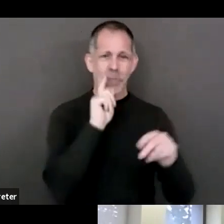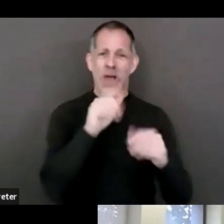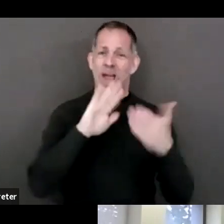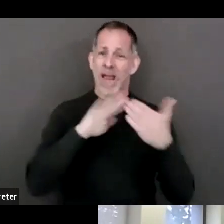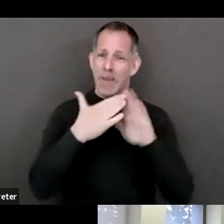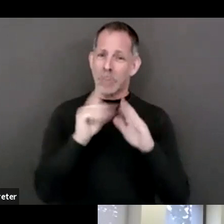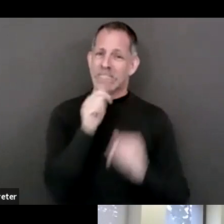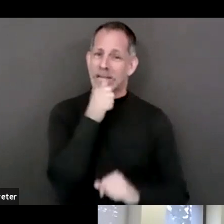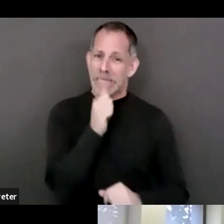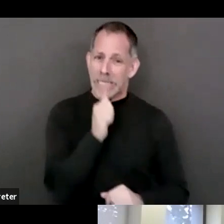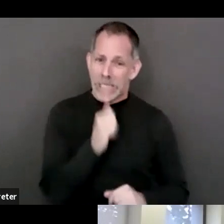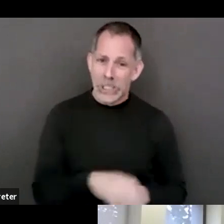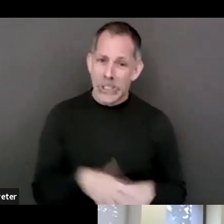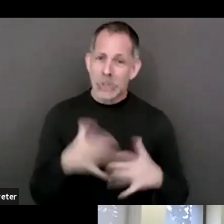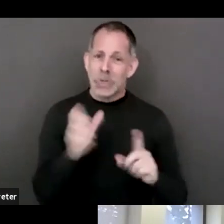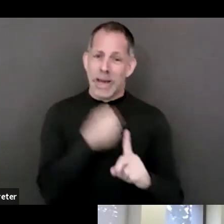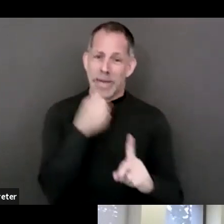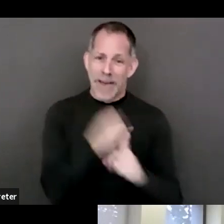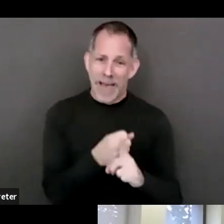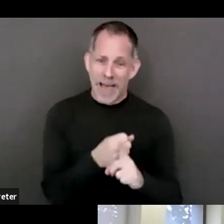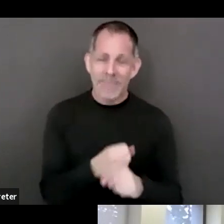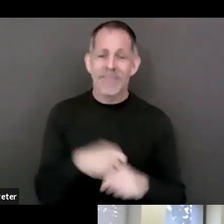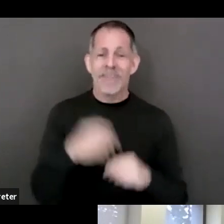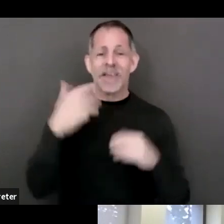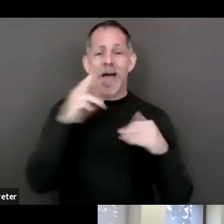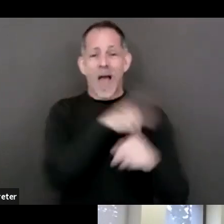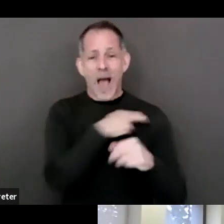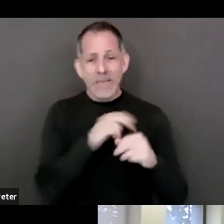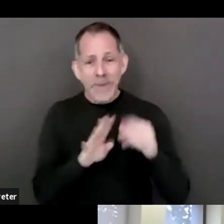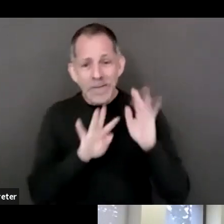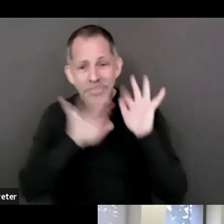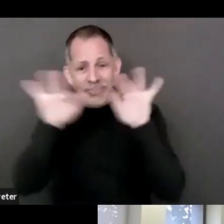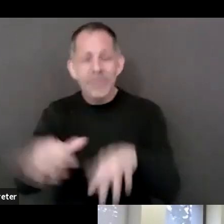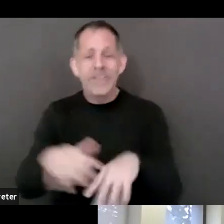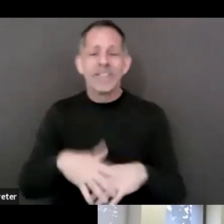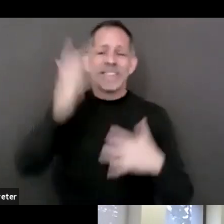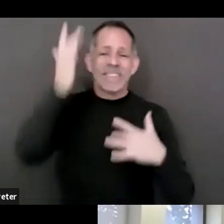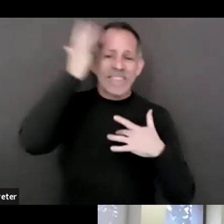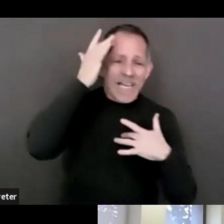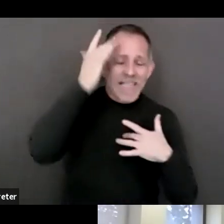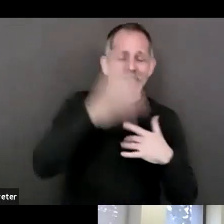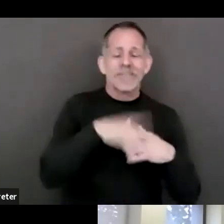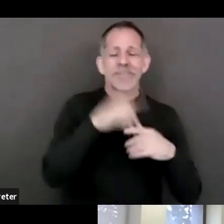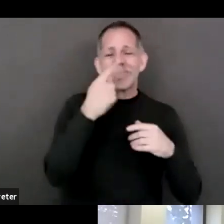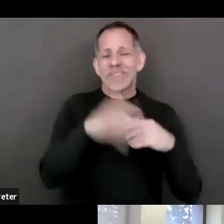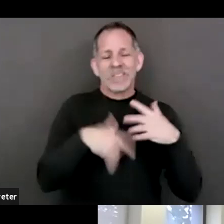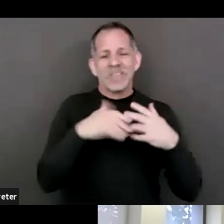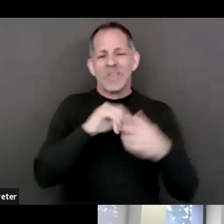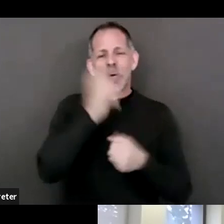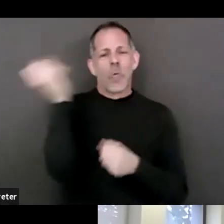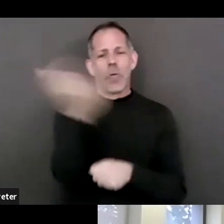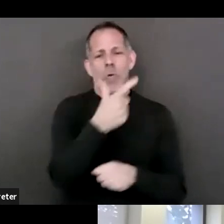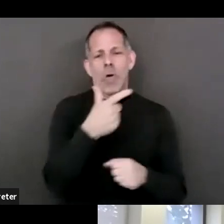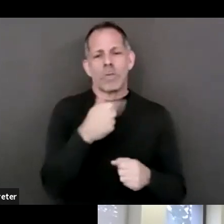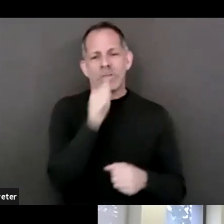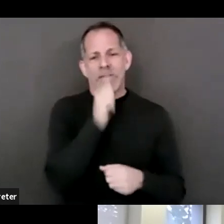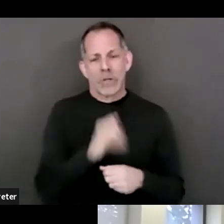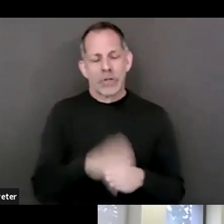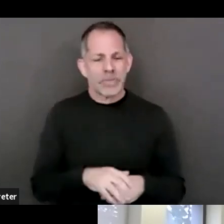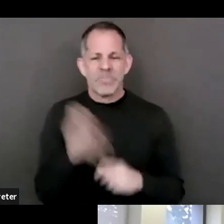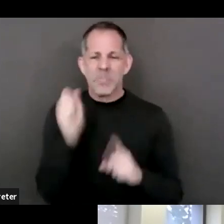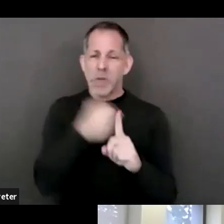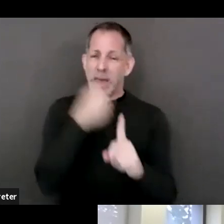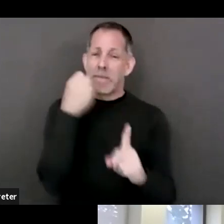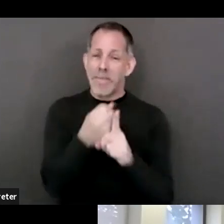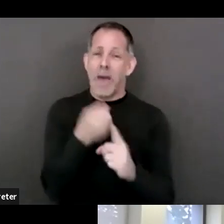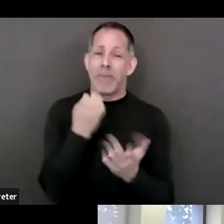We do still have deaths occurring, and then the economy suffering. The way our kids are getting educated